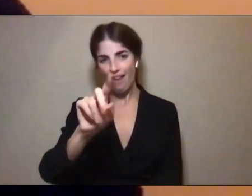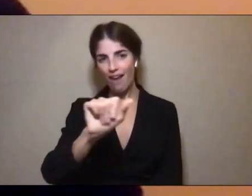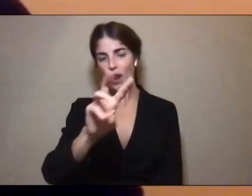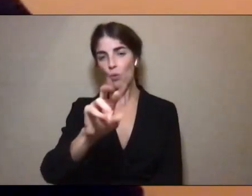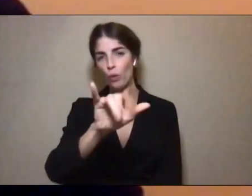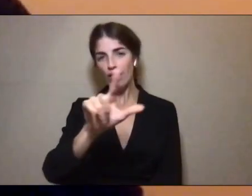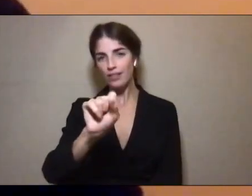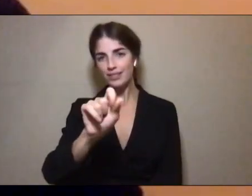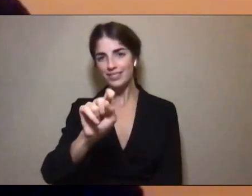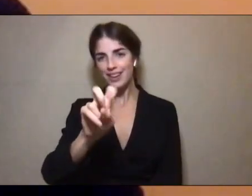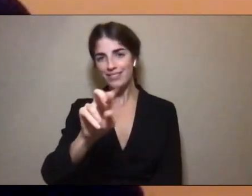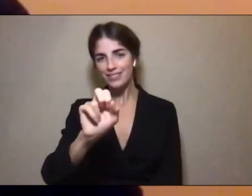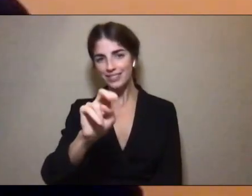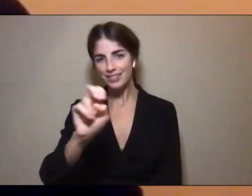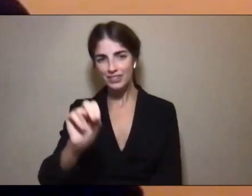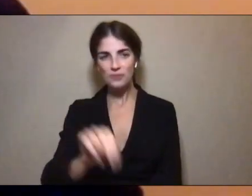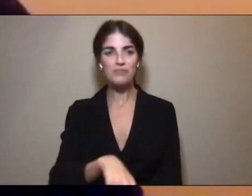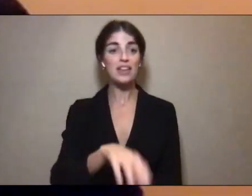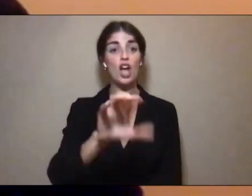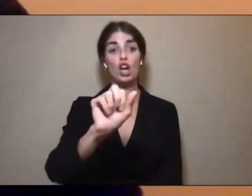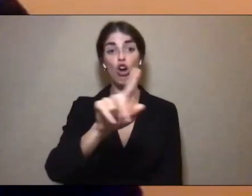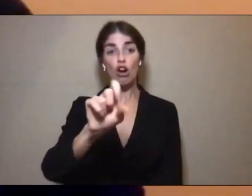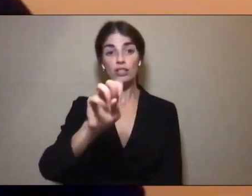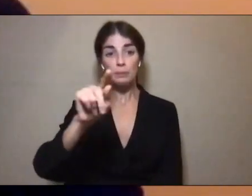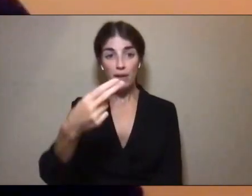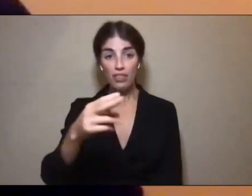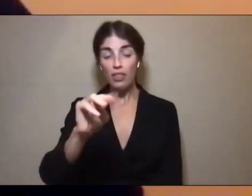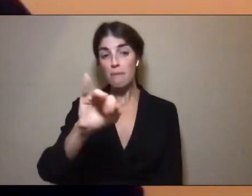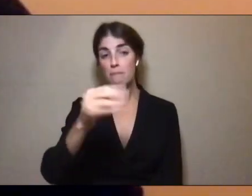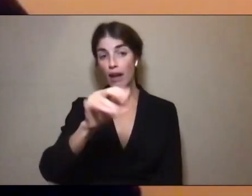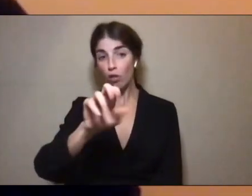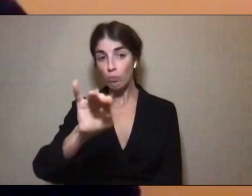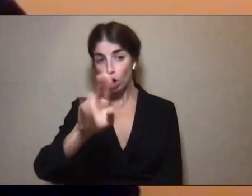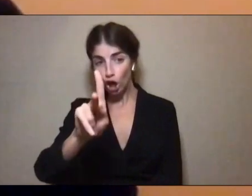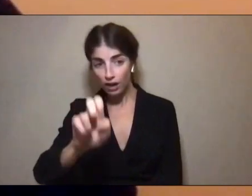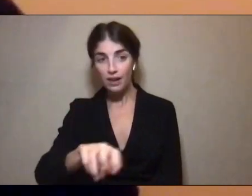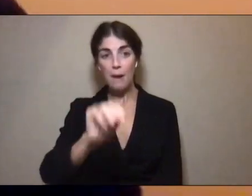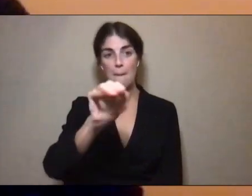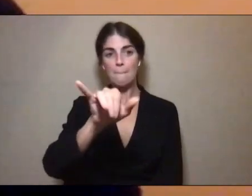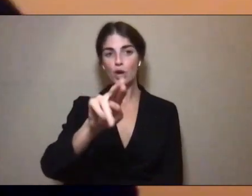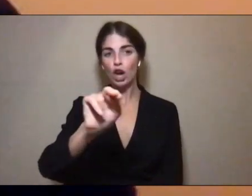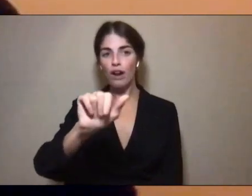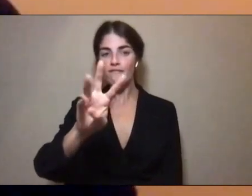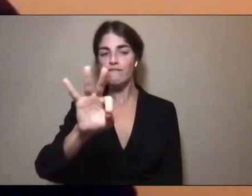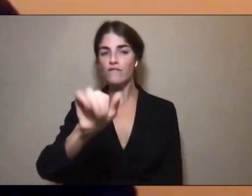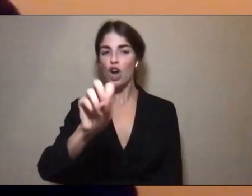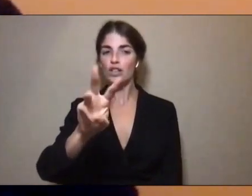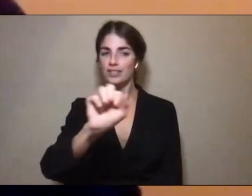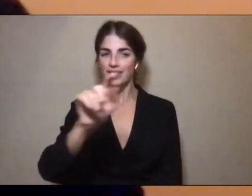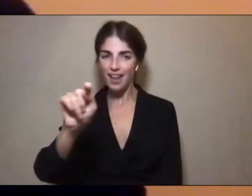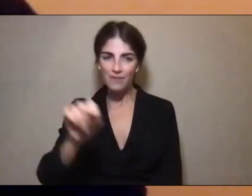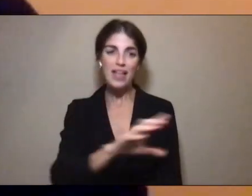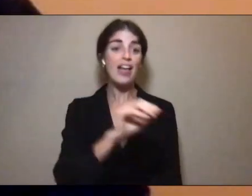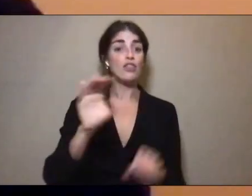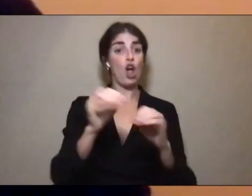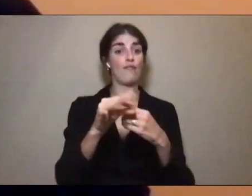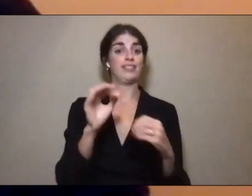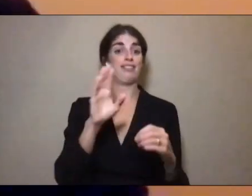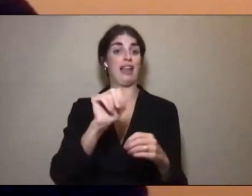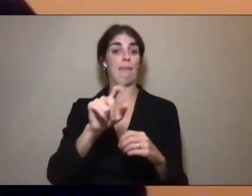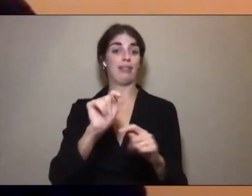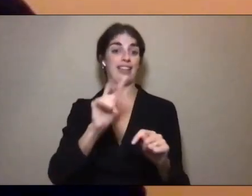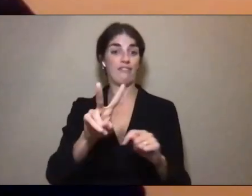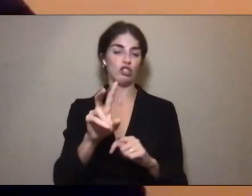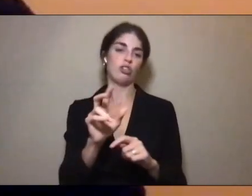plus the Office of Cable Television, Film, Music, and Entertainment in the District of Columbia, led by Director Angie Gates, and the District